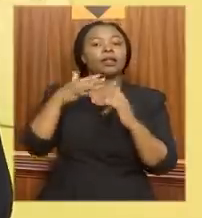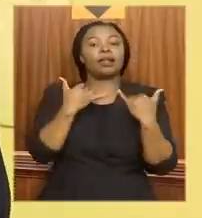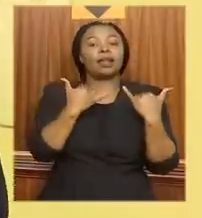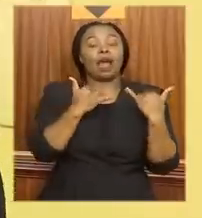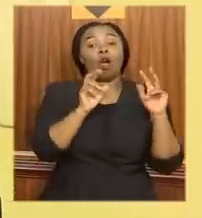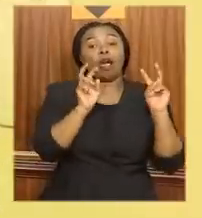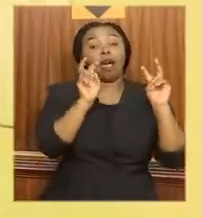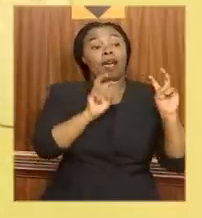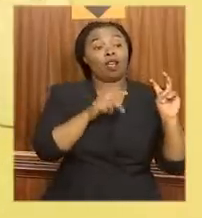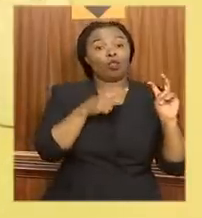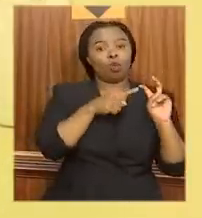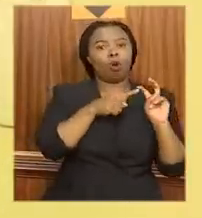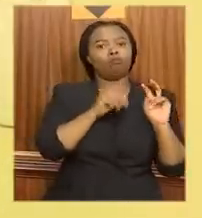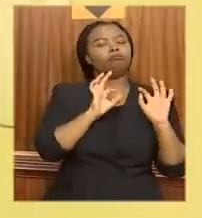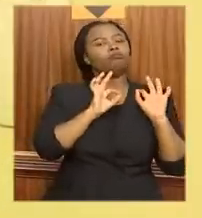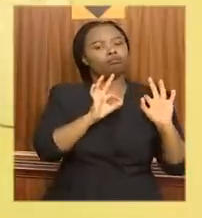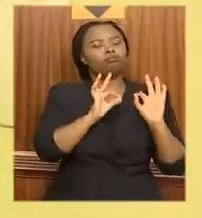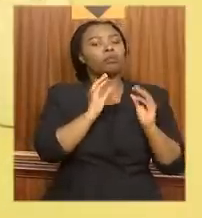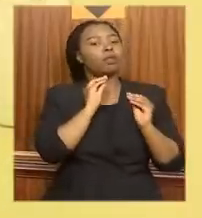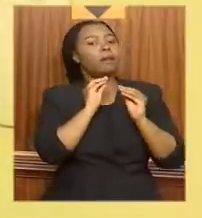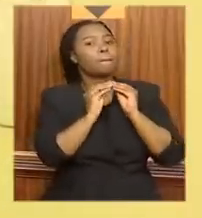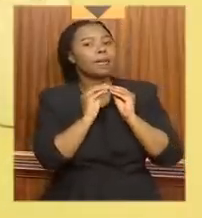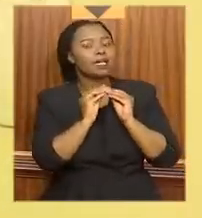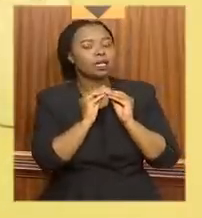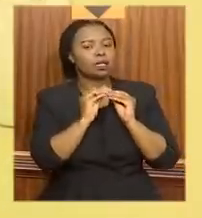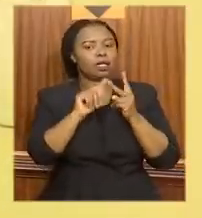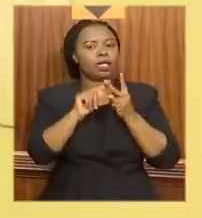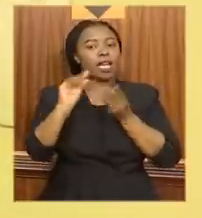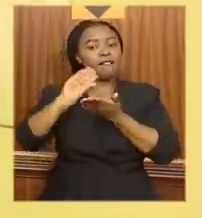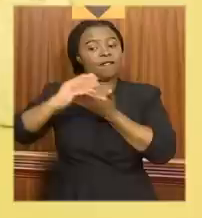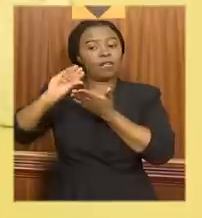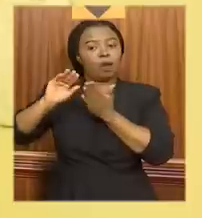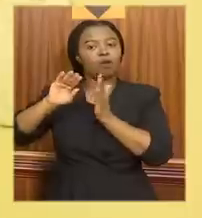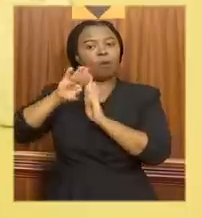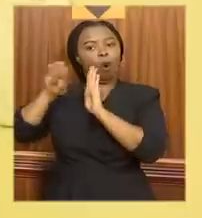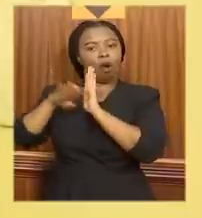to carry out its maintenance and investment programs.